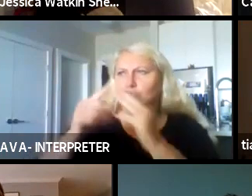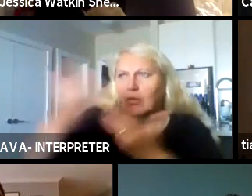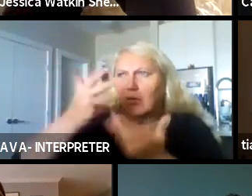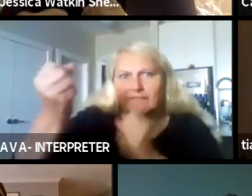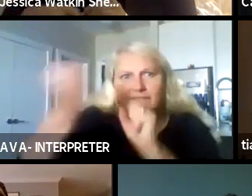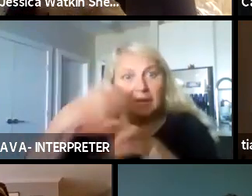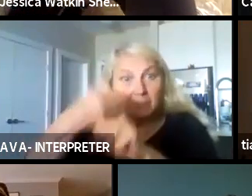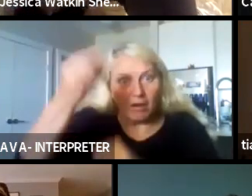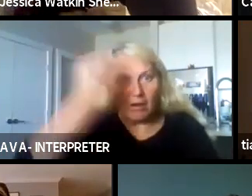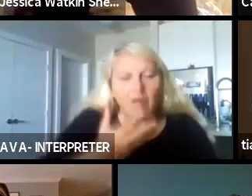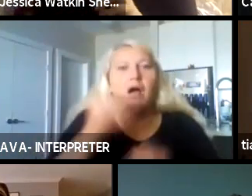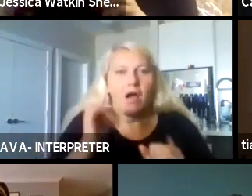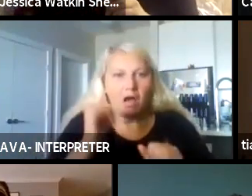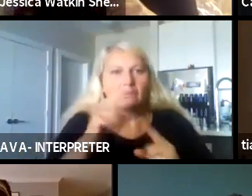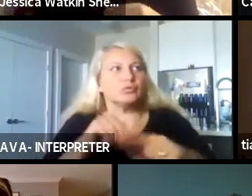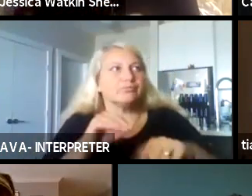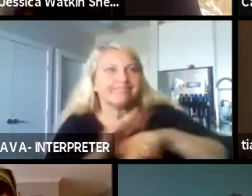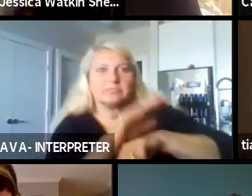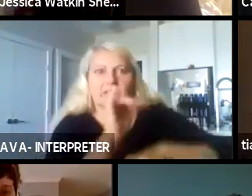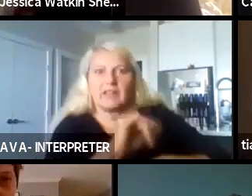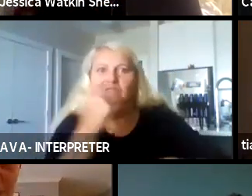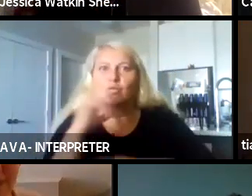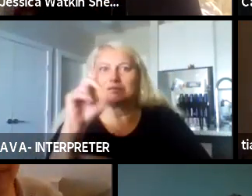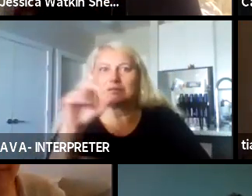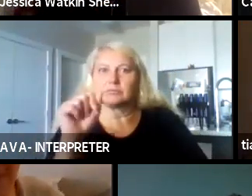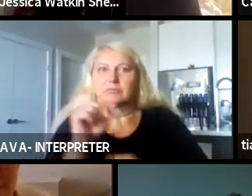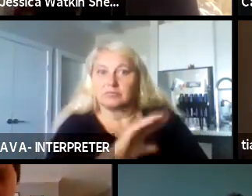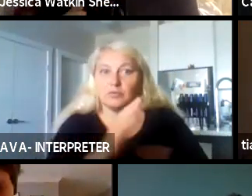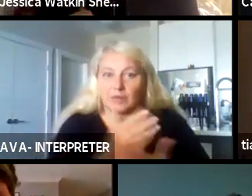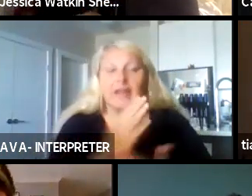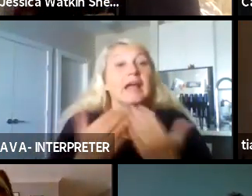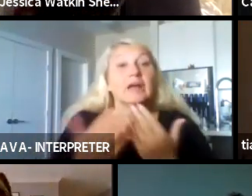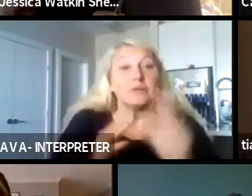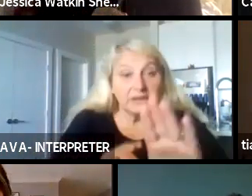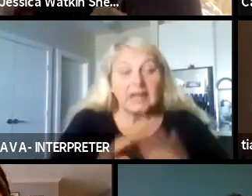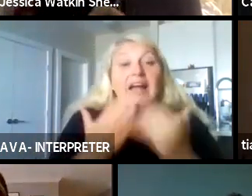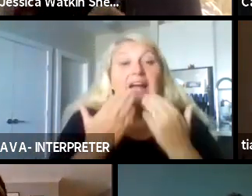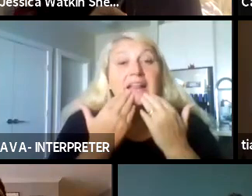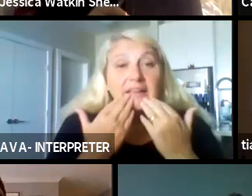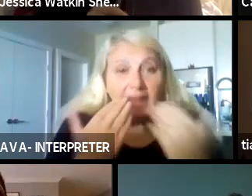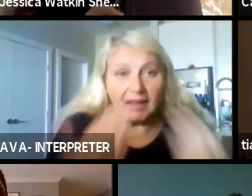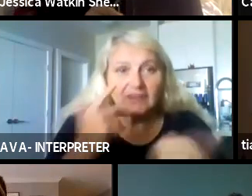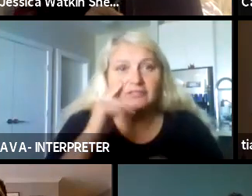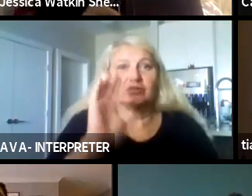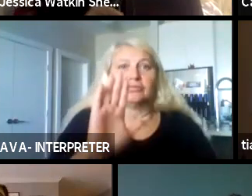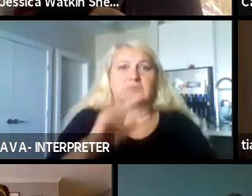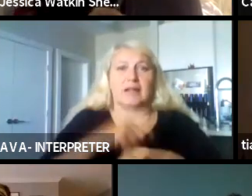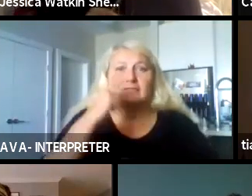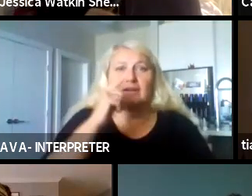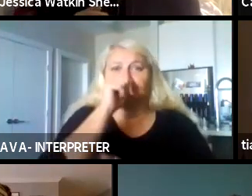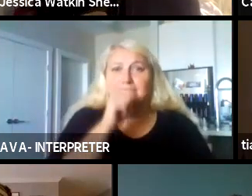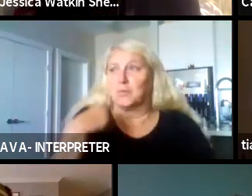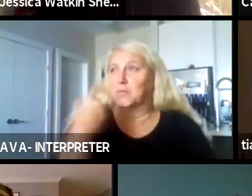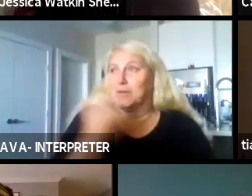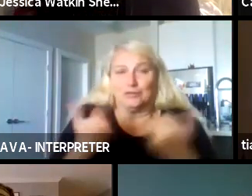And so thank you for that, the time and space it takes to do this work in imperfect